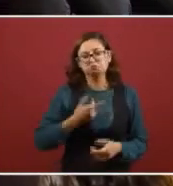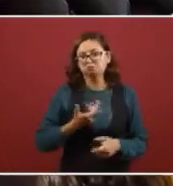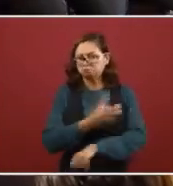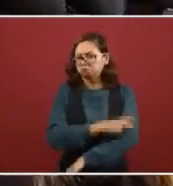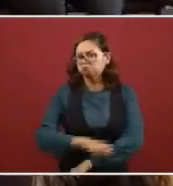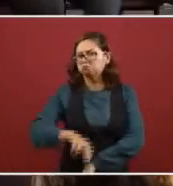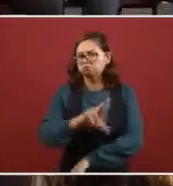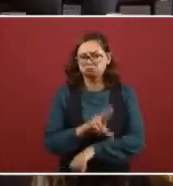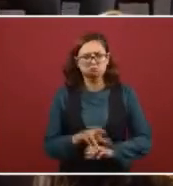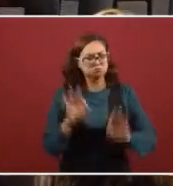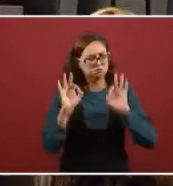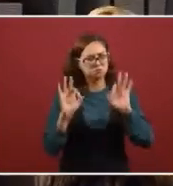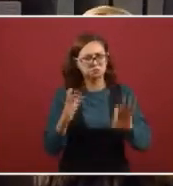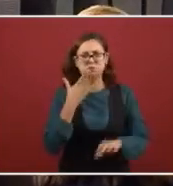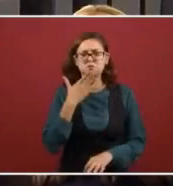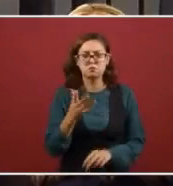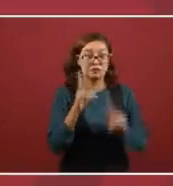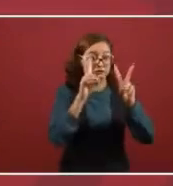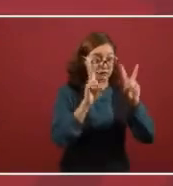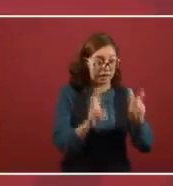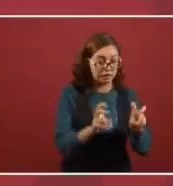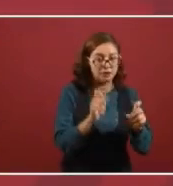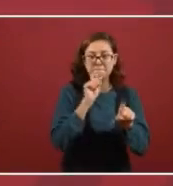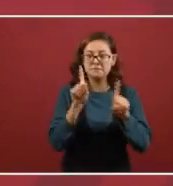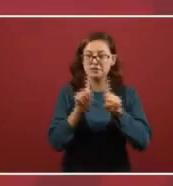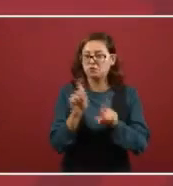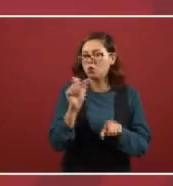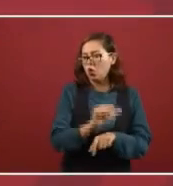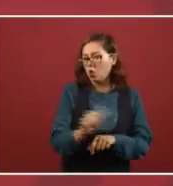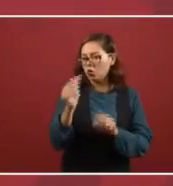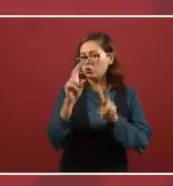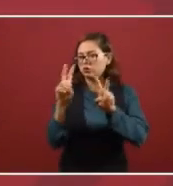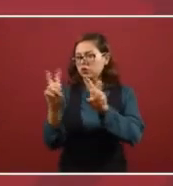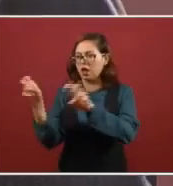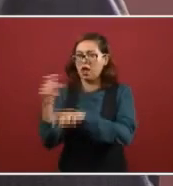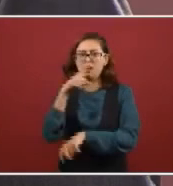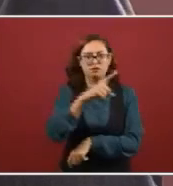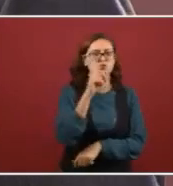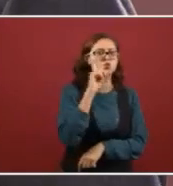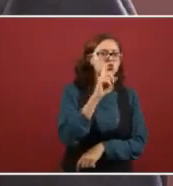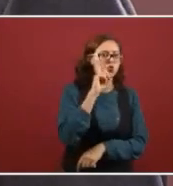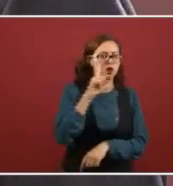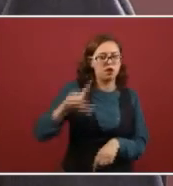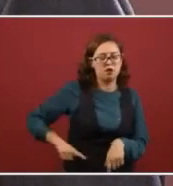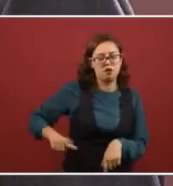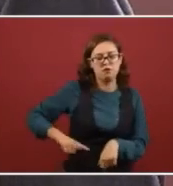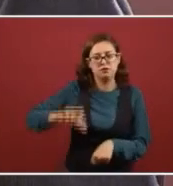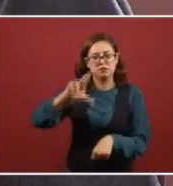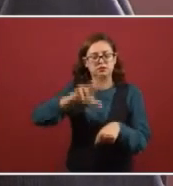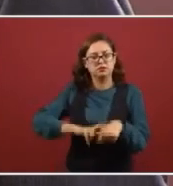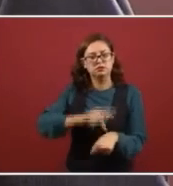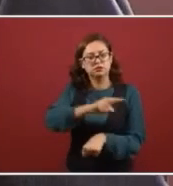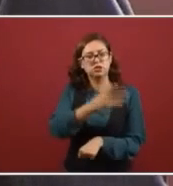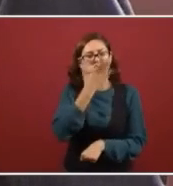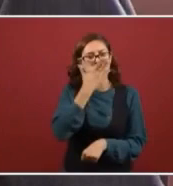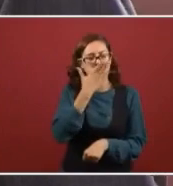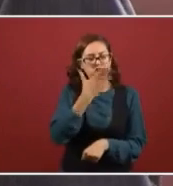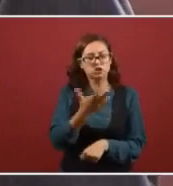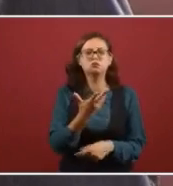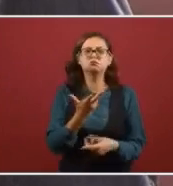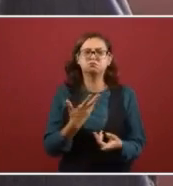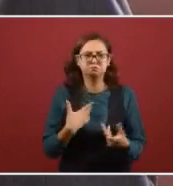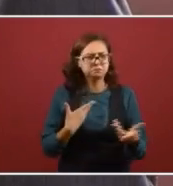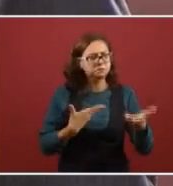in this matter and other matters with the governor of Sonora and